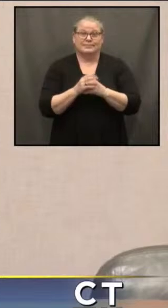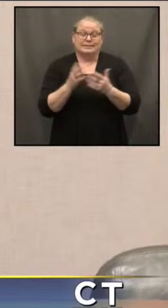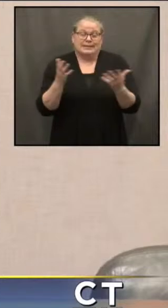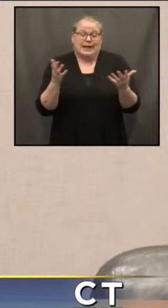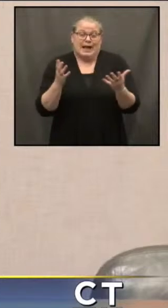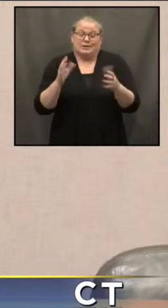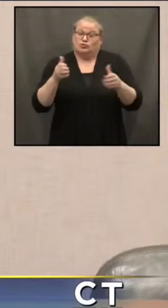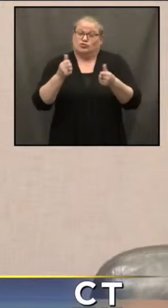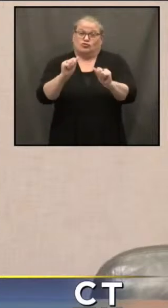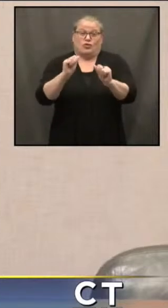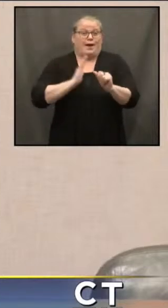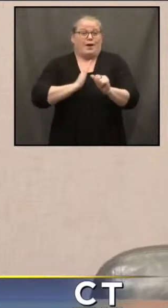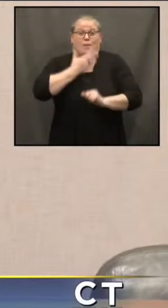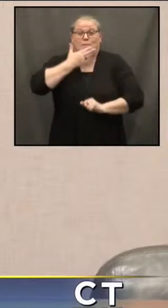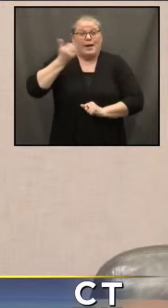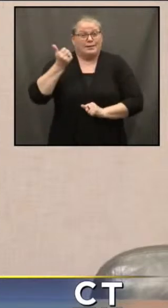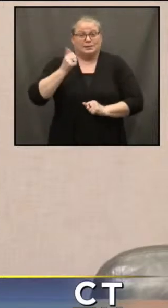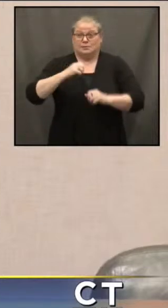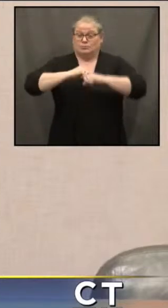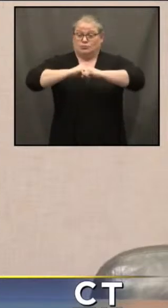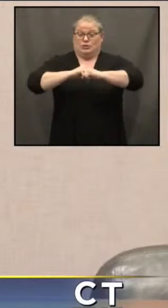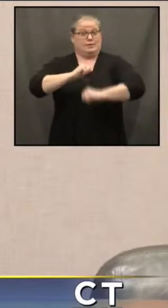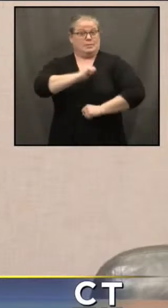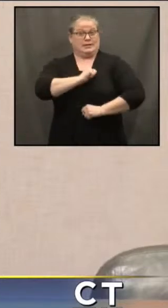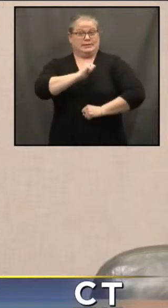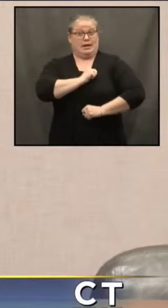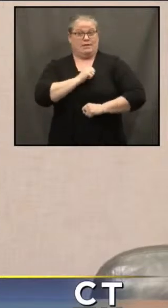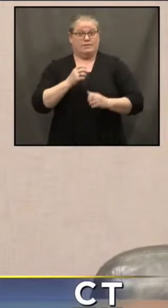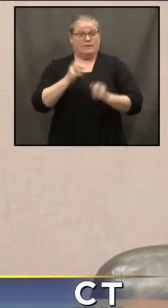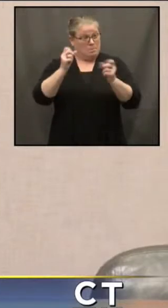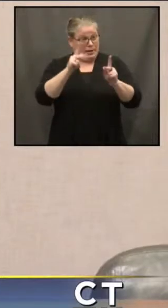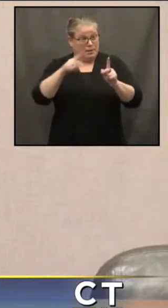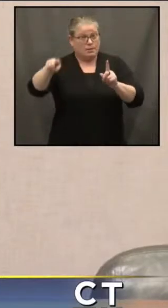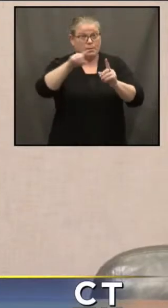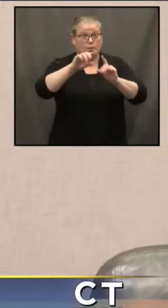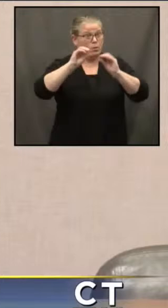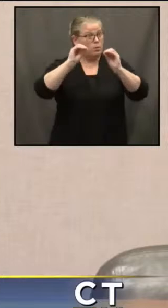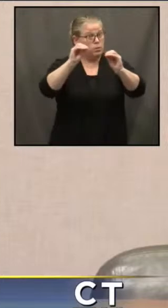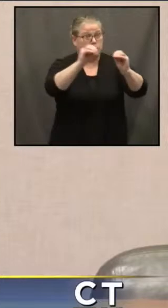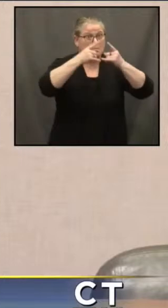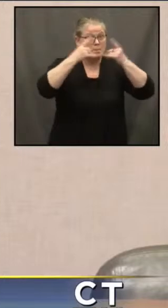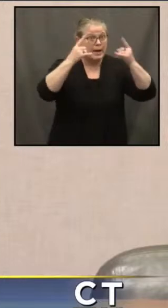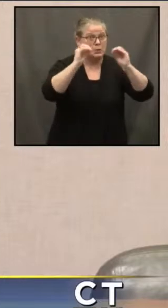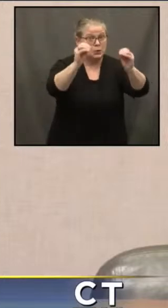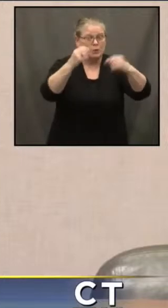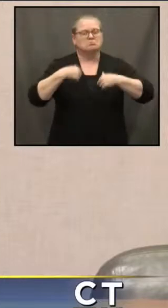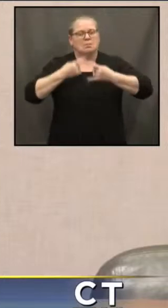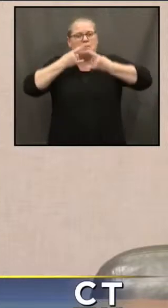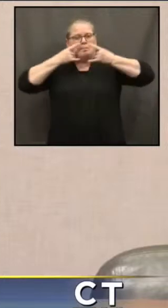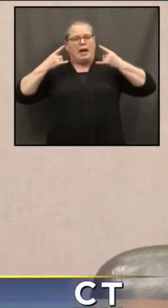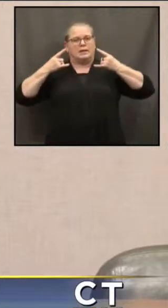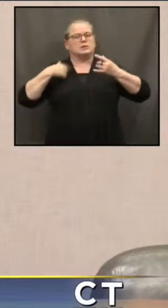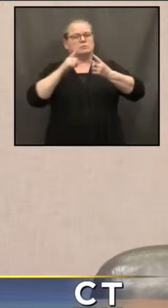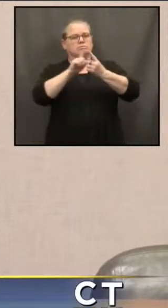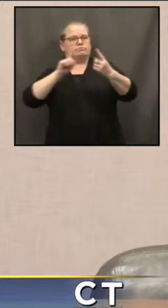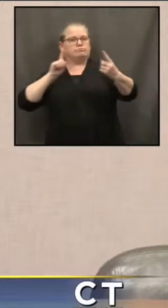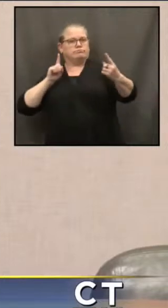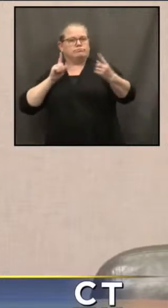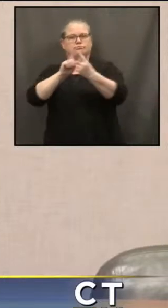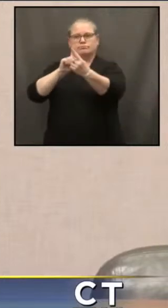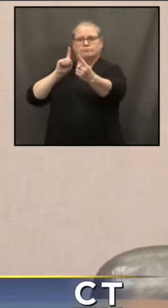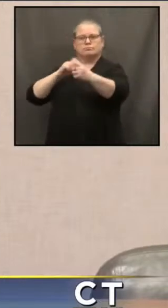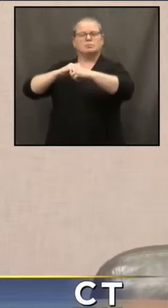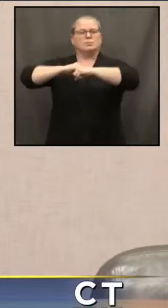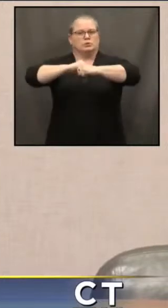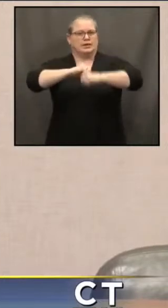the best we can to protect ourselves. You can certainly wear your own mask. I think if you keep distance from others, then that's a way to protect